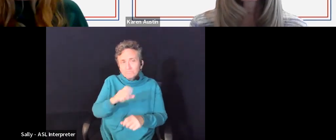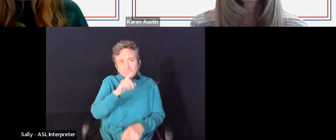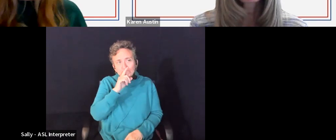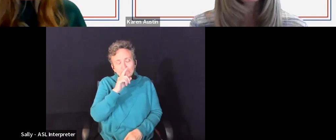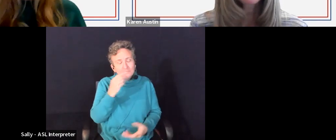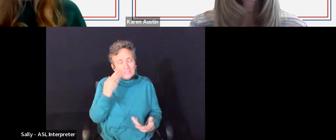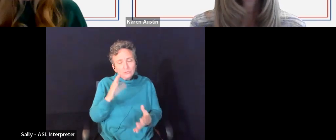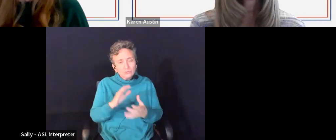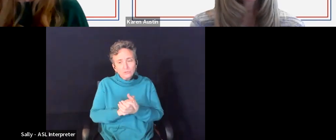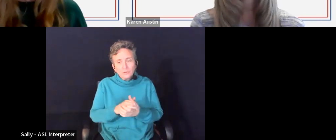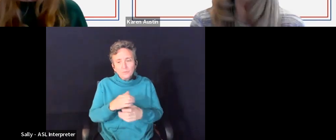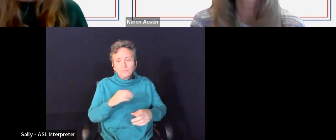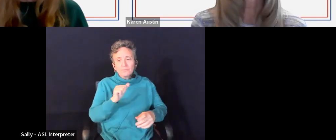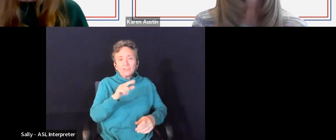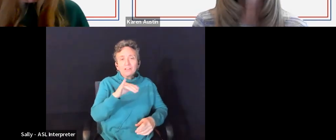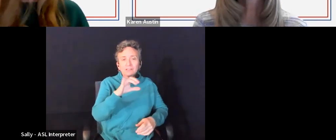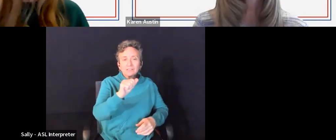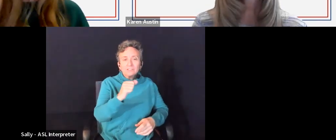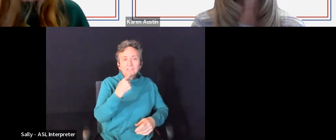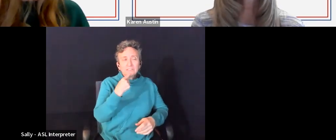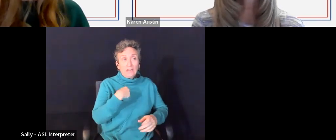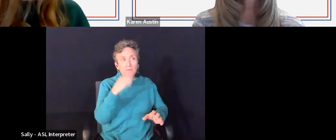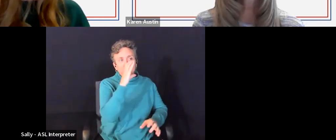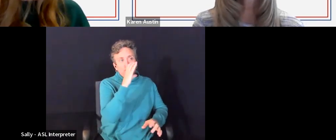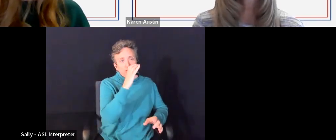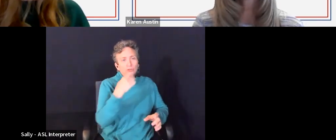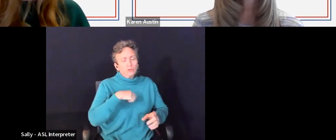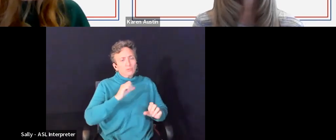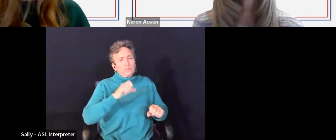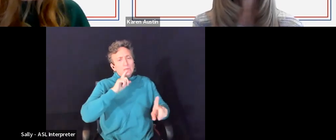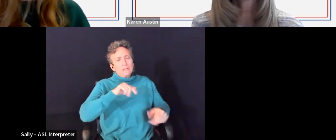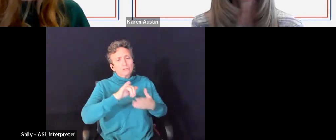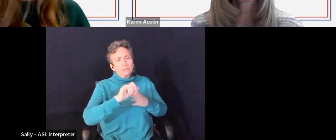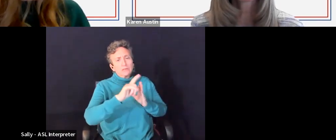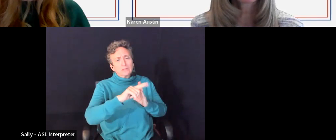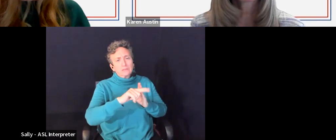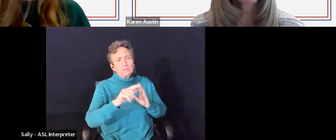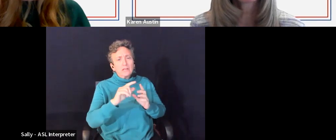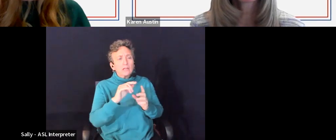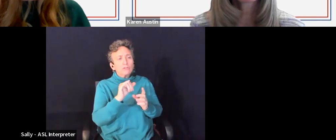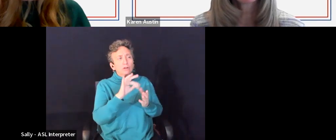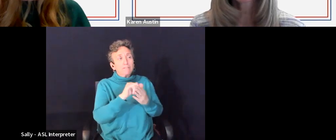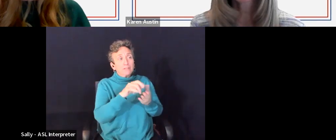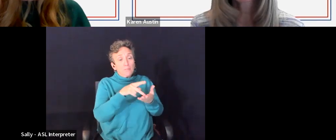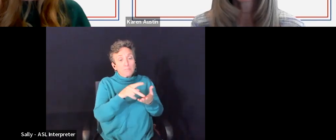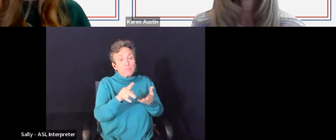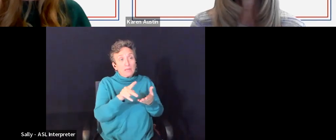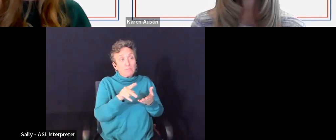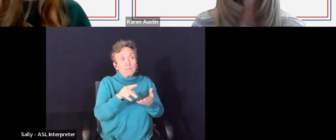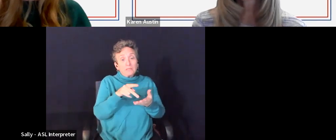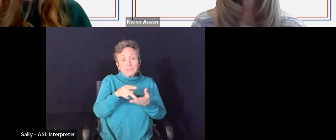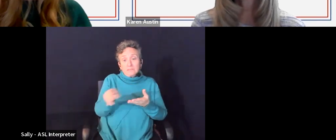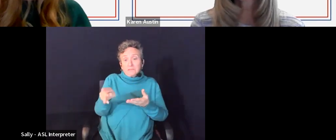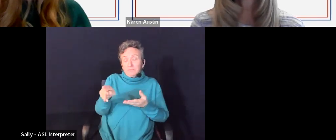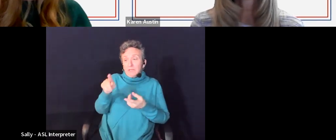I'm looking. Okay. So we can get back with you on who you can make that payment out to. So